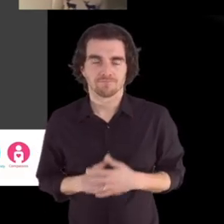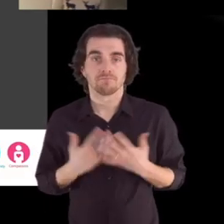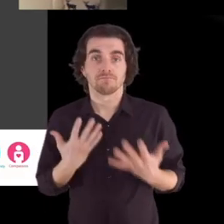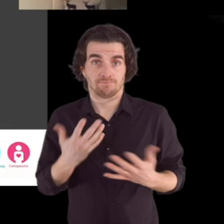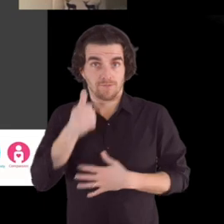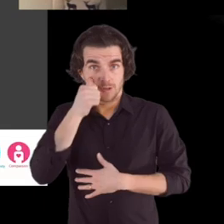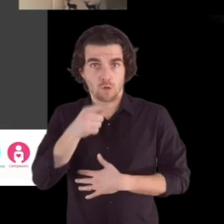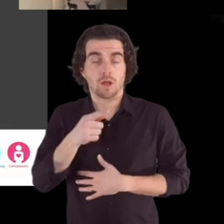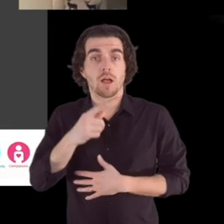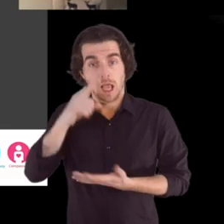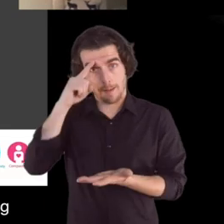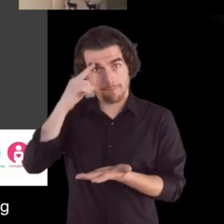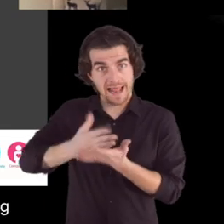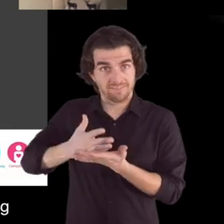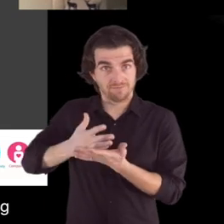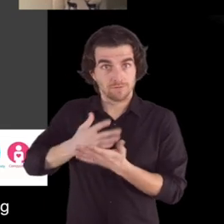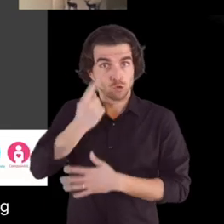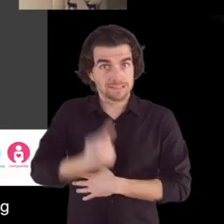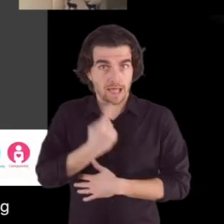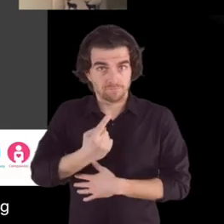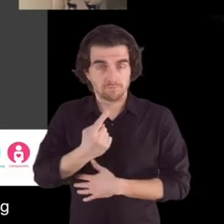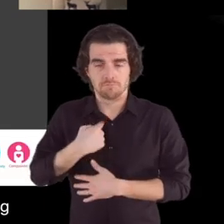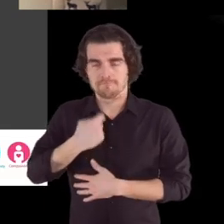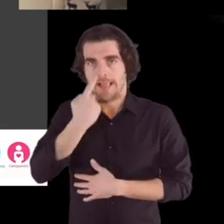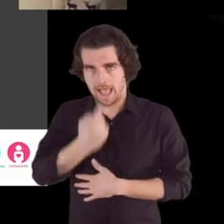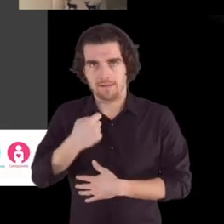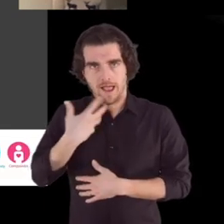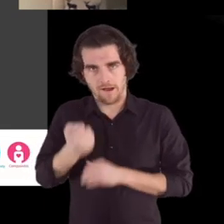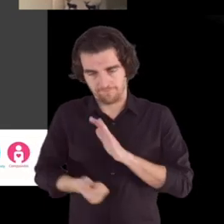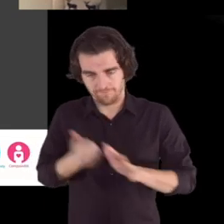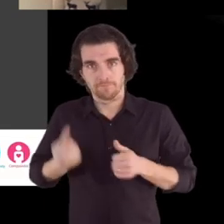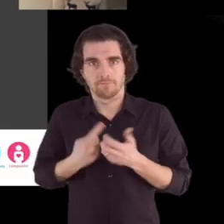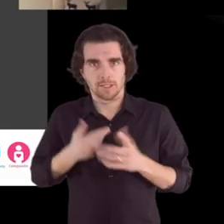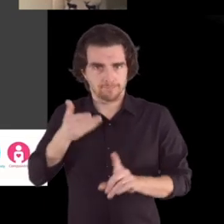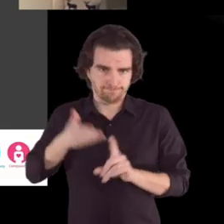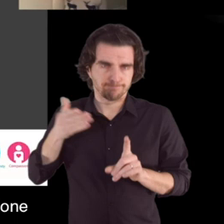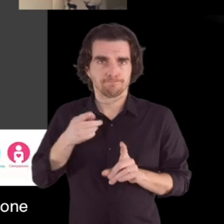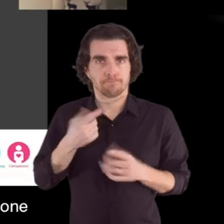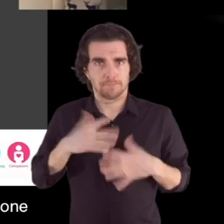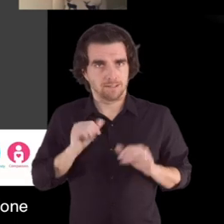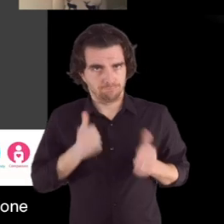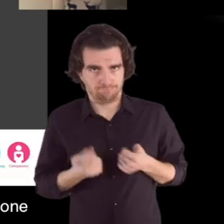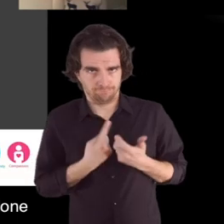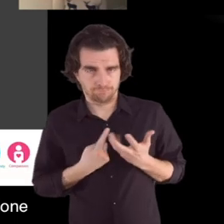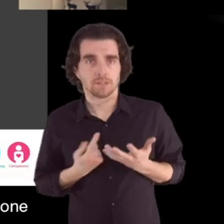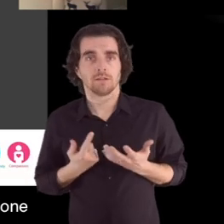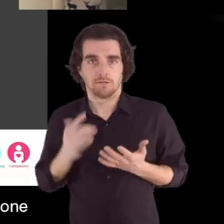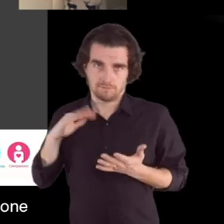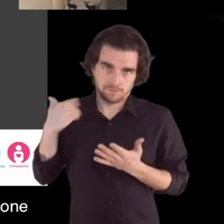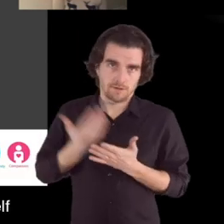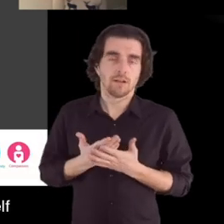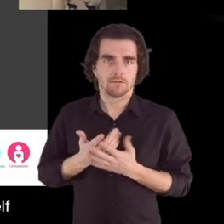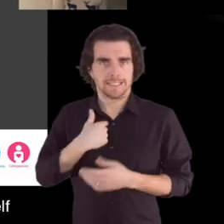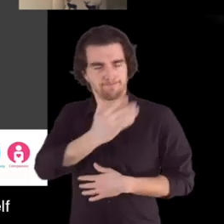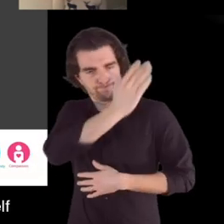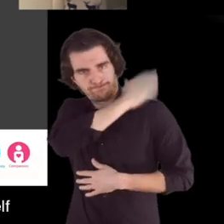there. And finally, about believing in yourself and your own abilities and recognizing the good that you've done